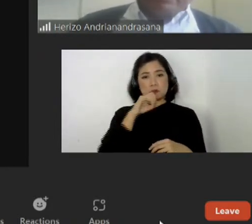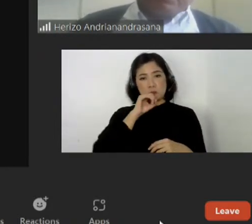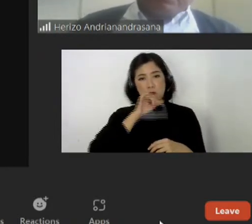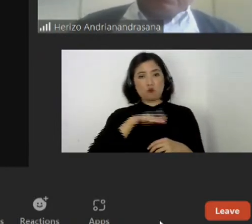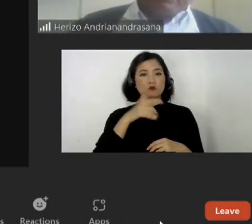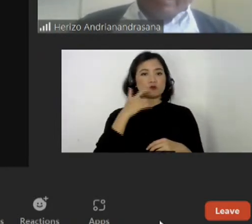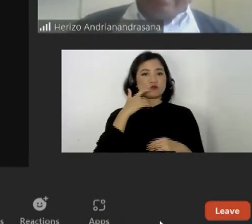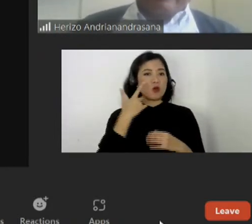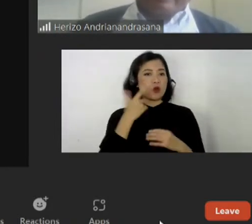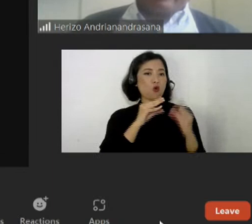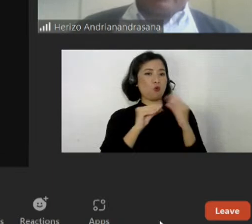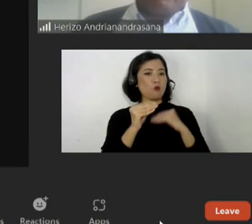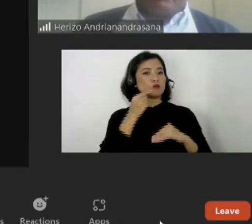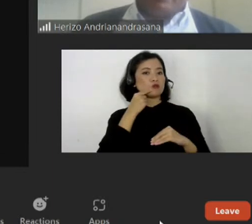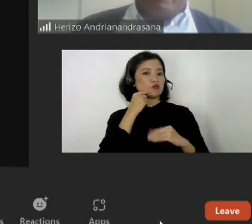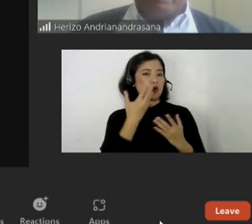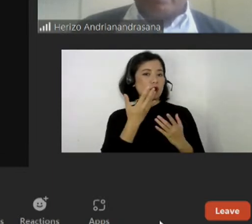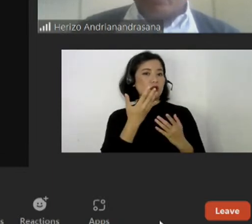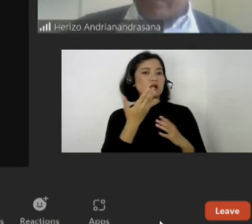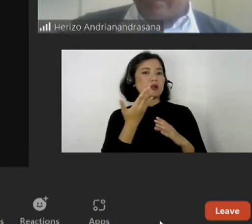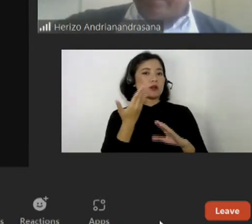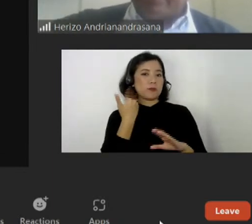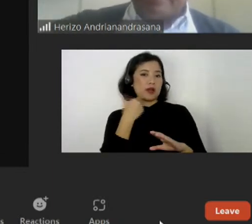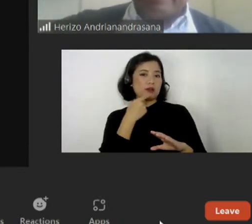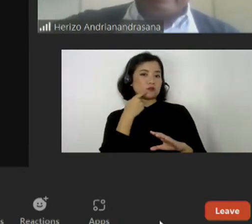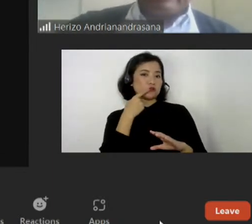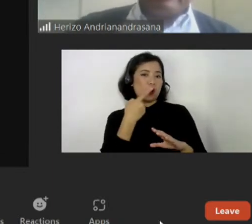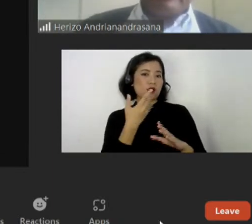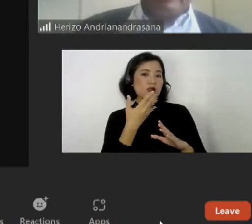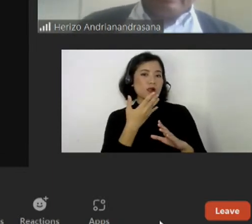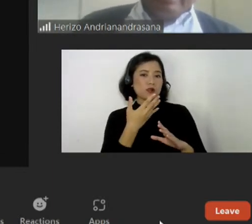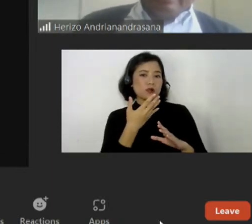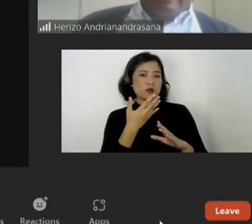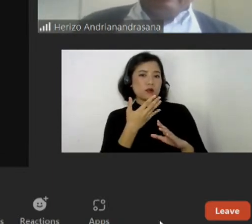a little bit about the high interaction between people and wildlife.